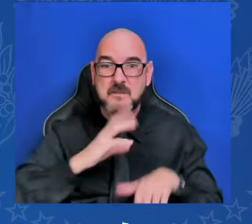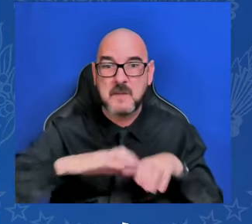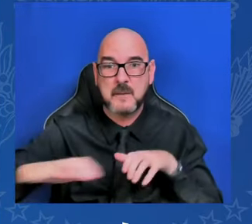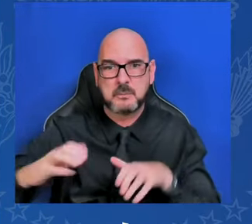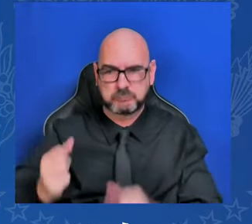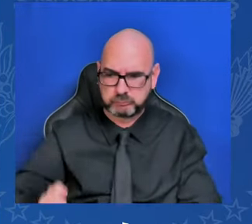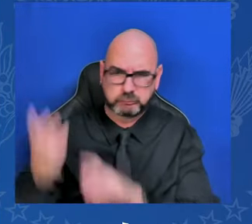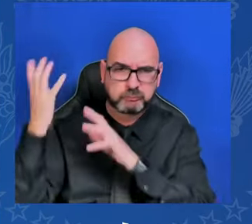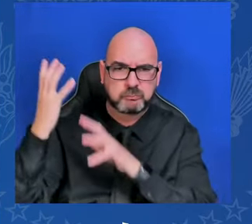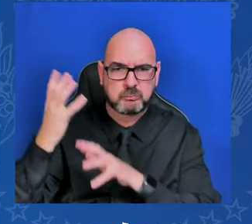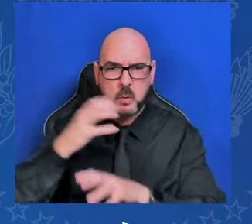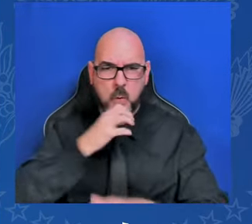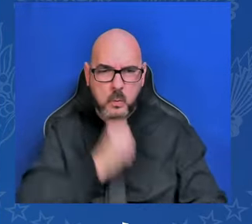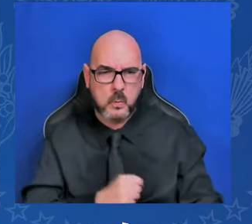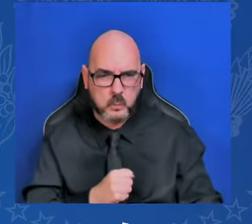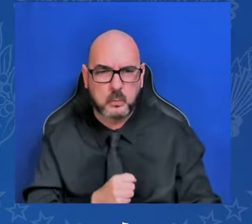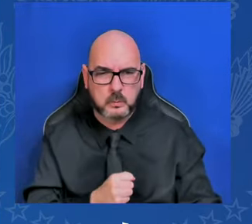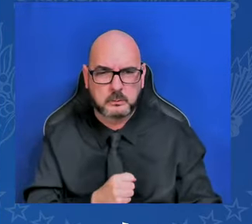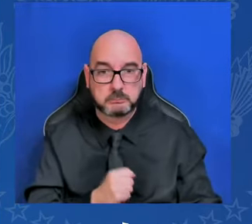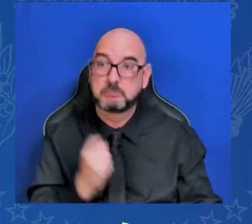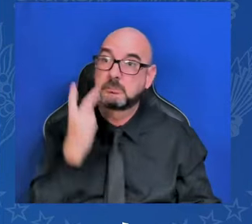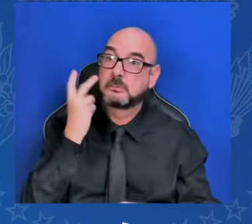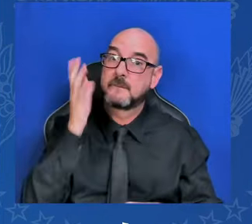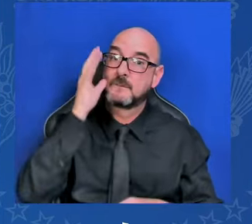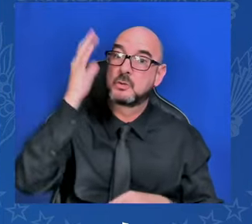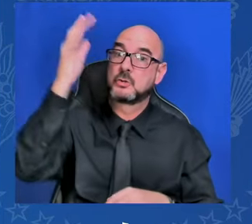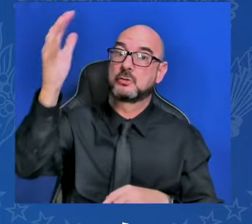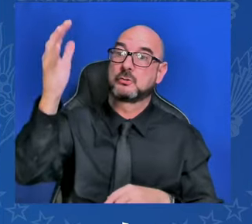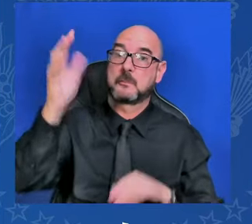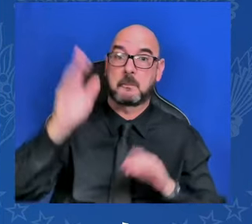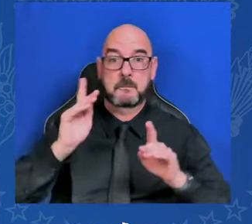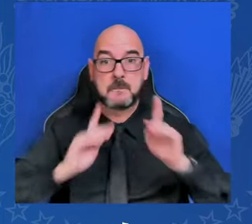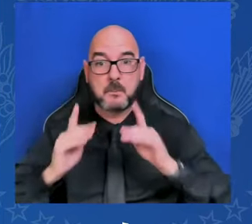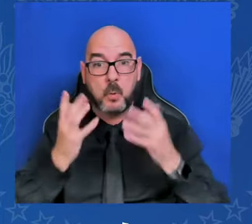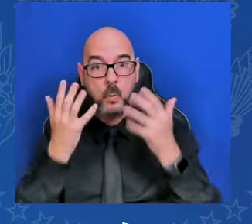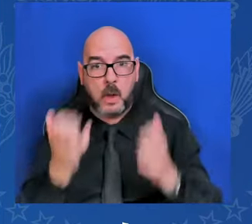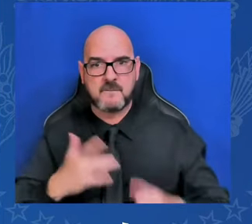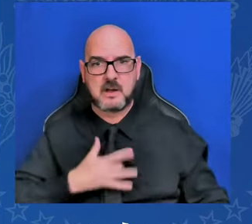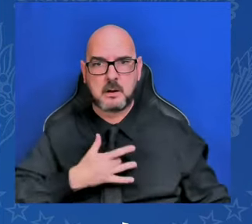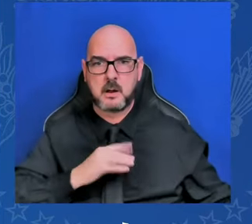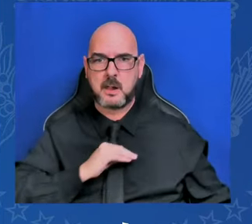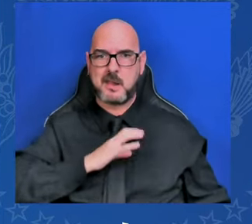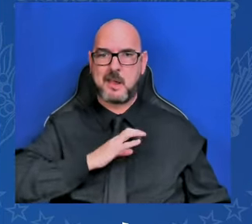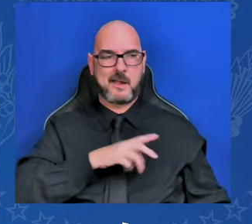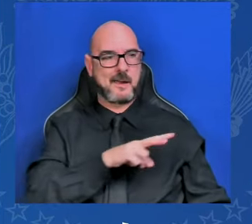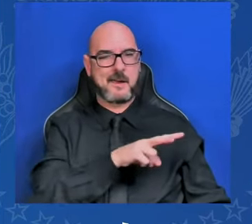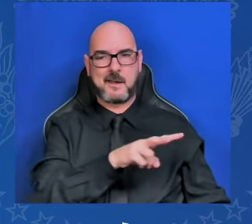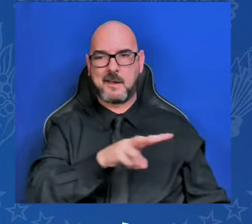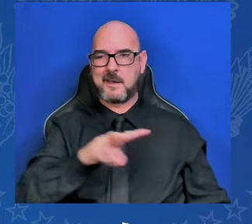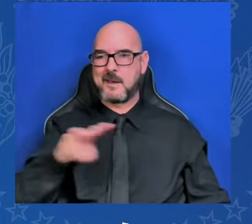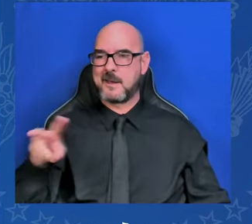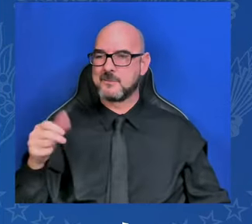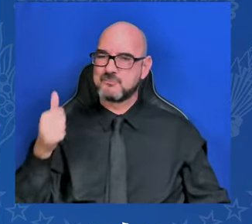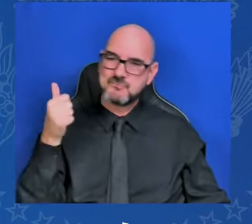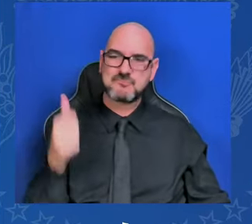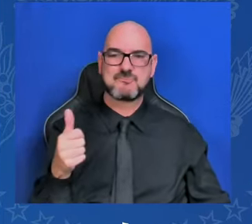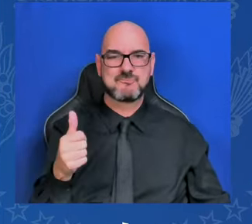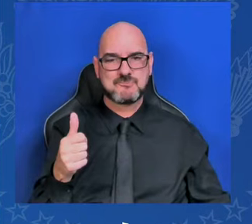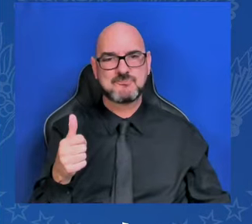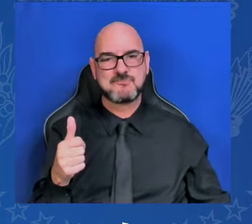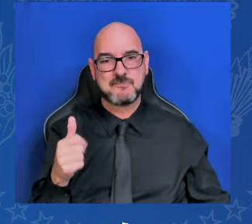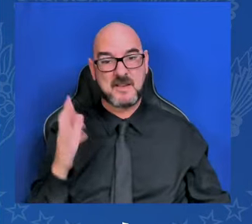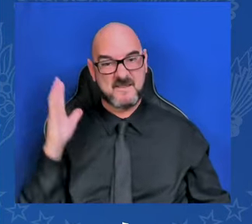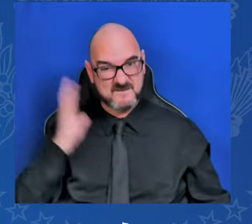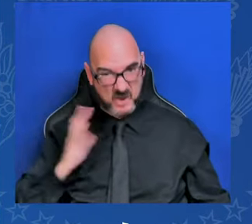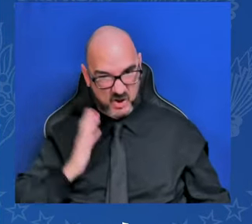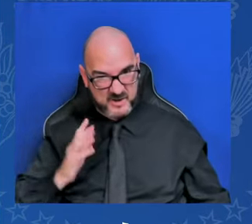in the future. Pride's returning. When I said, when we pushed all these programs, I said, I'm going to be a president for everybody, whether you live in a red